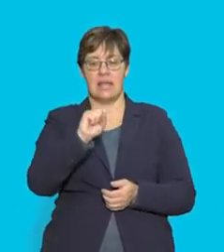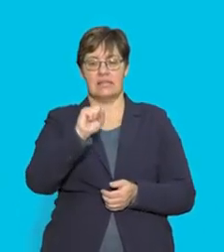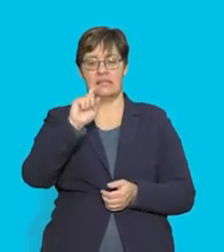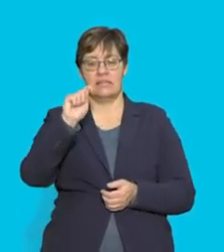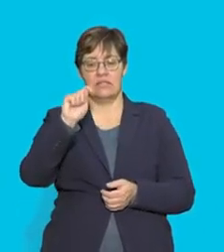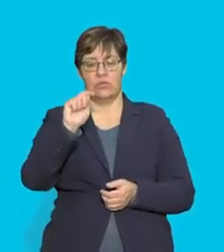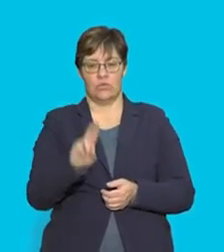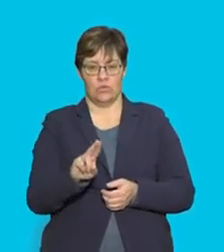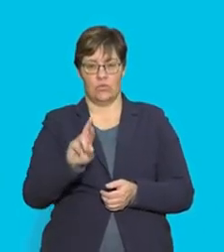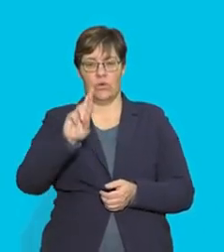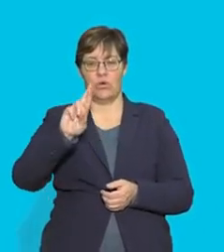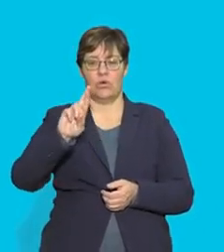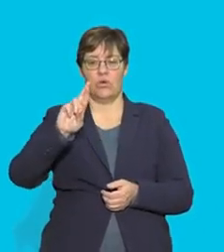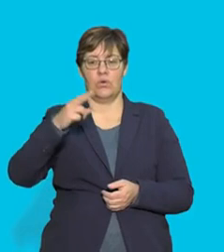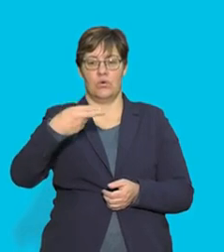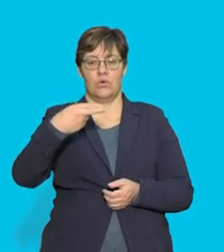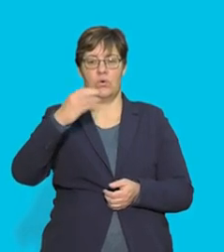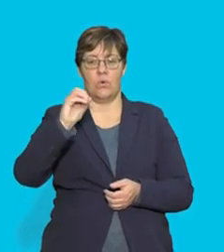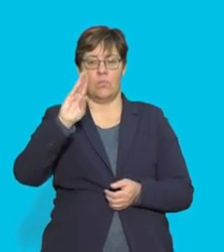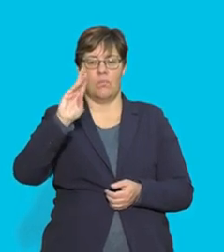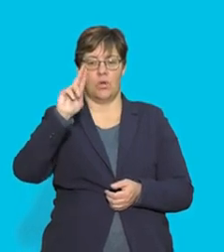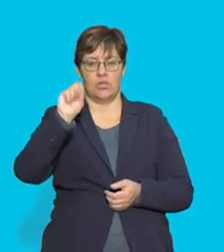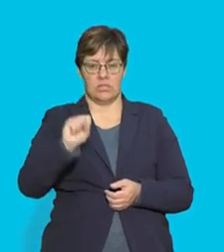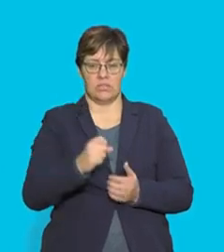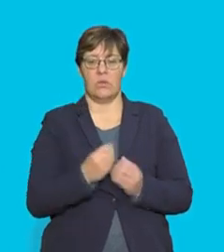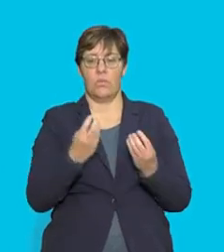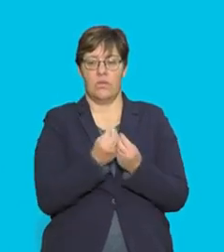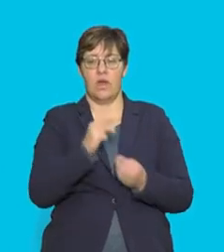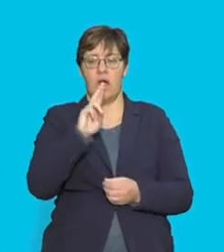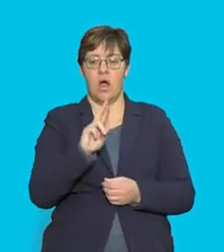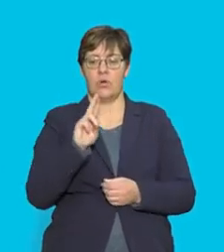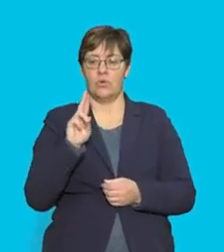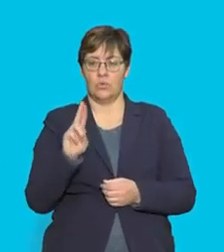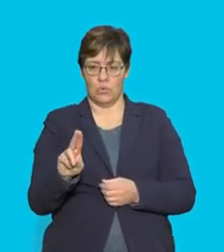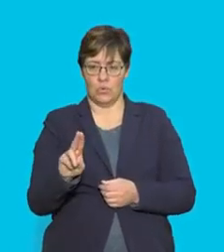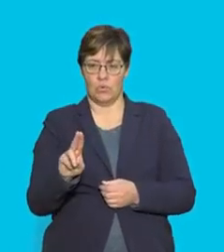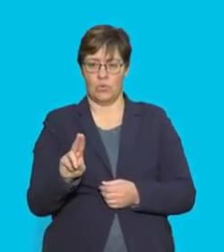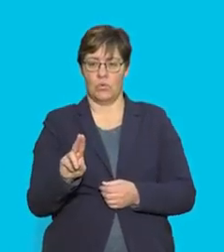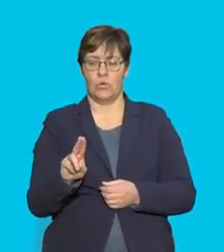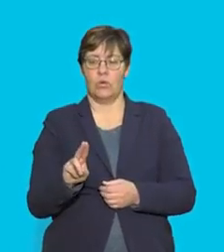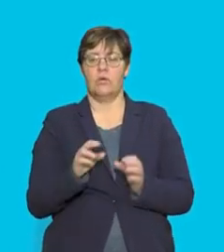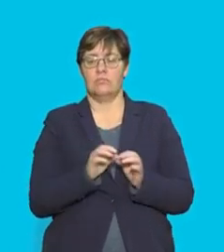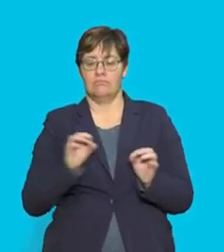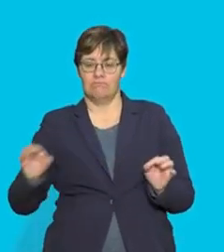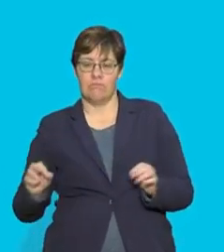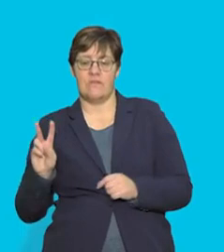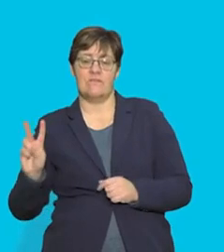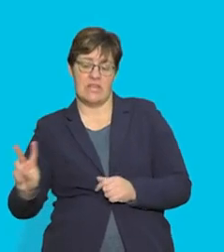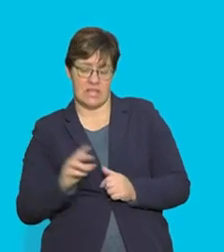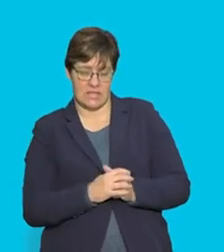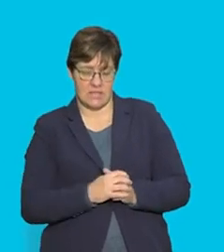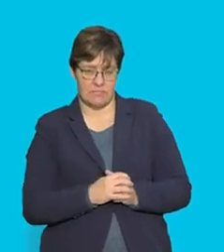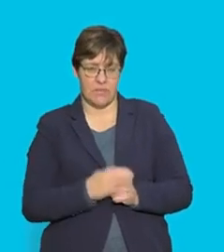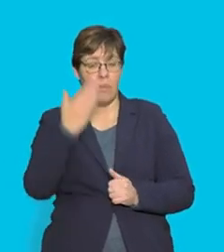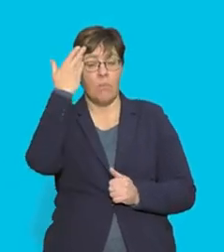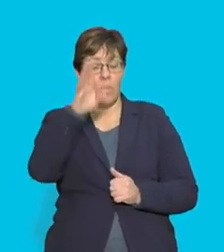RSTU is a rhombus with RU produced to V. I'm stopping there. I don't even want to continue. So